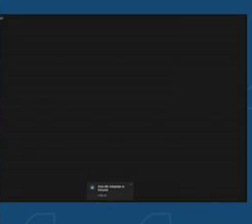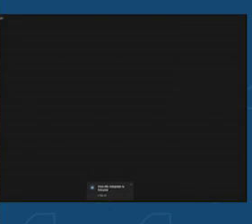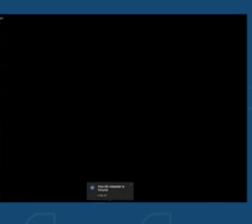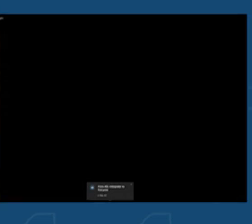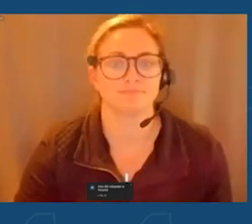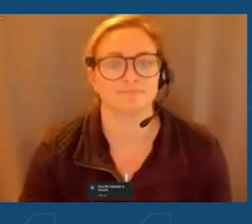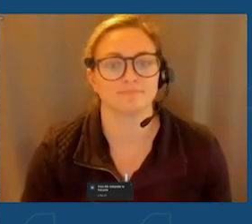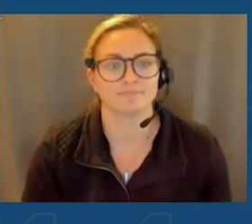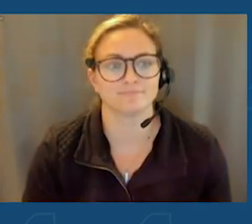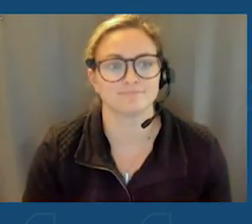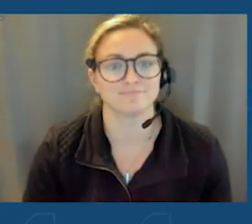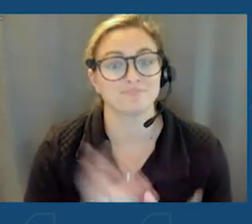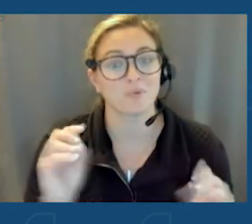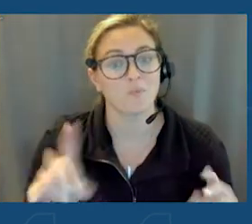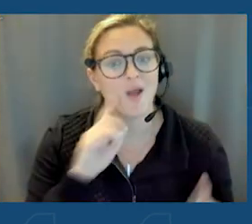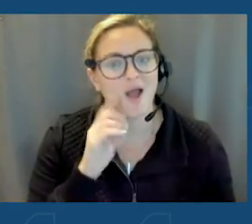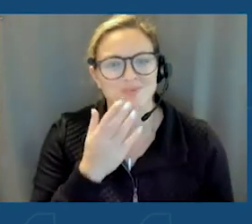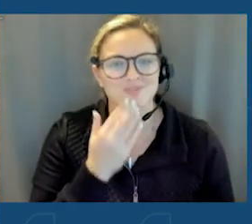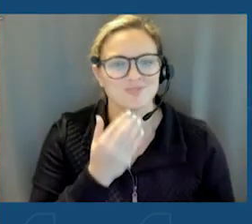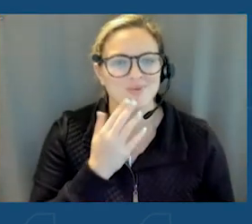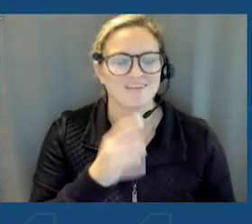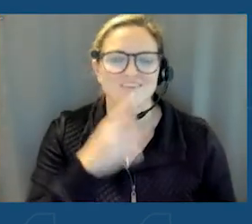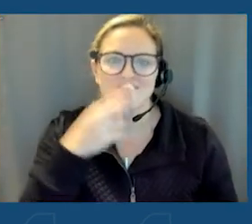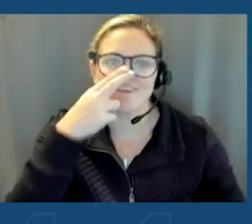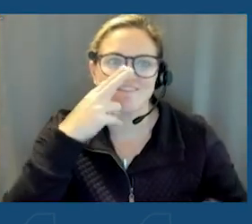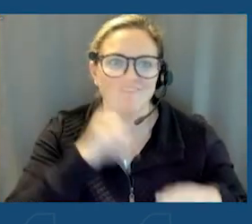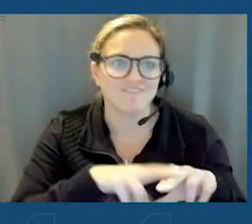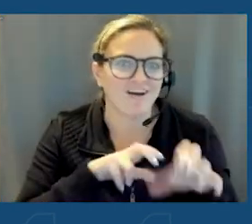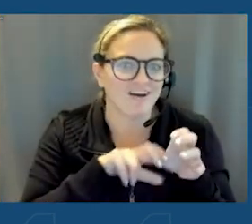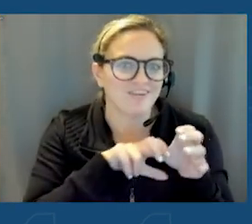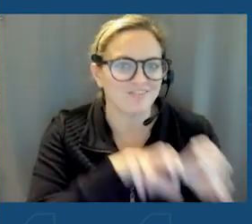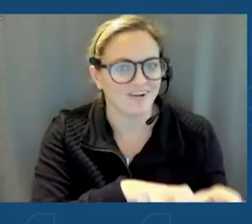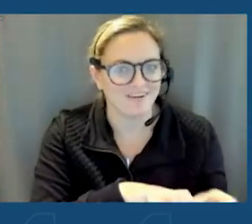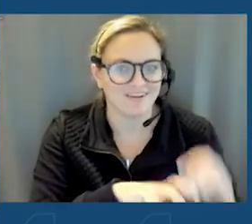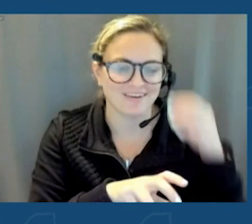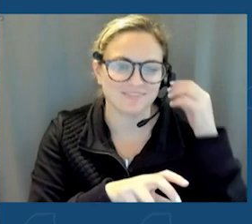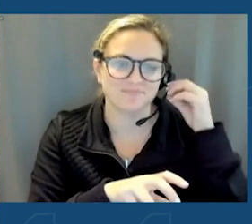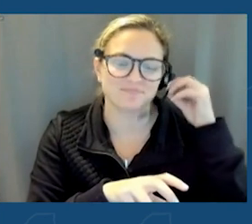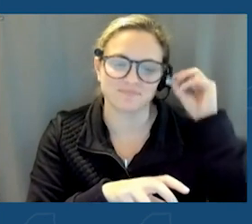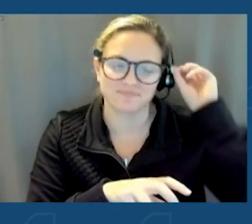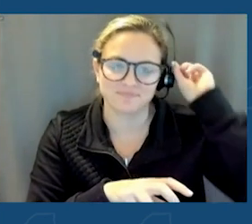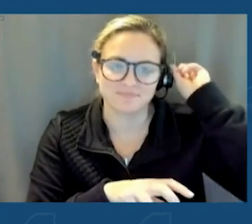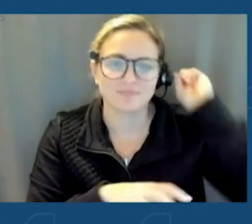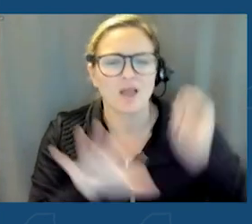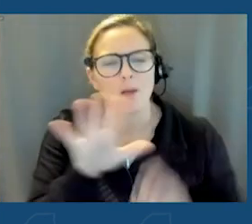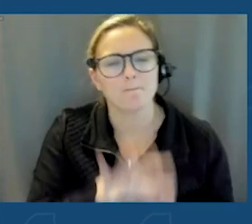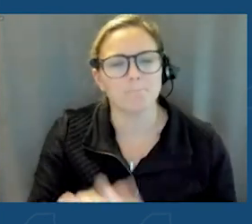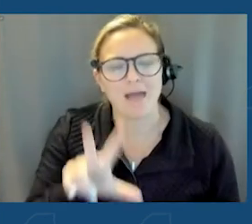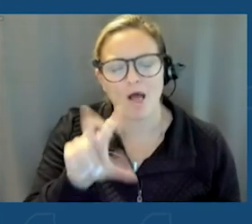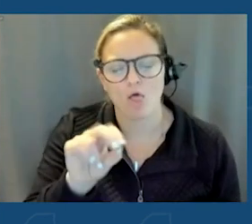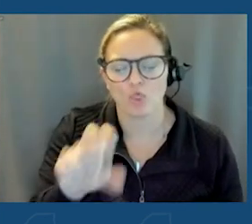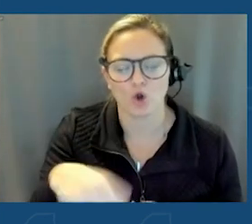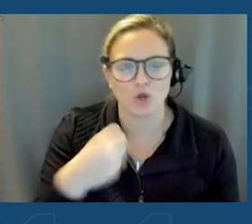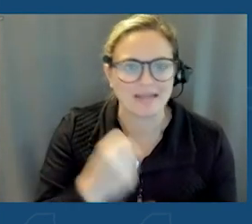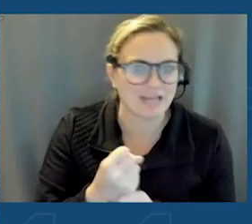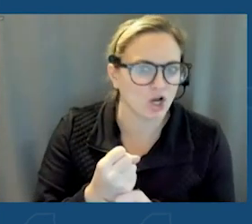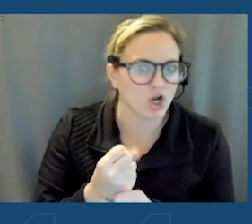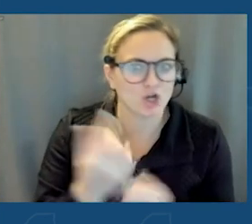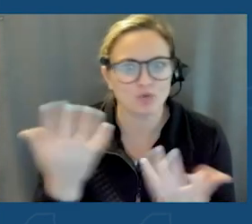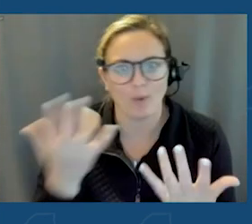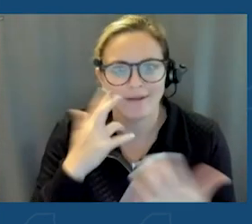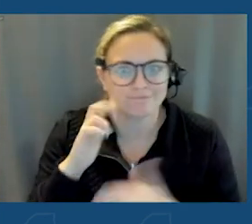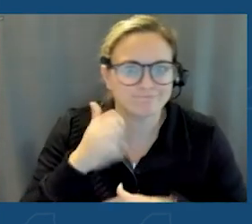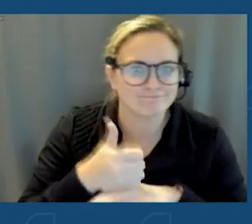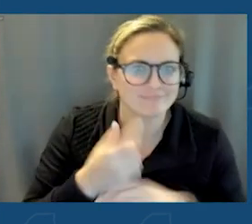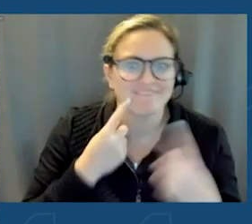how sweet it is. I just had a very fun ride. Uh, just about 30 some years in the making.